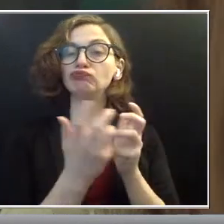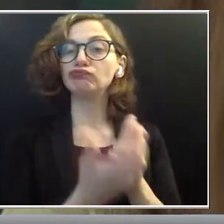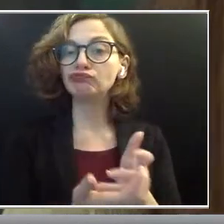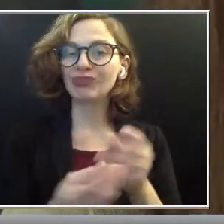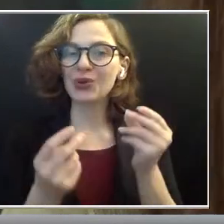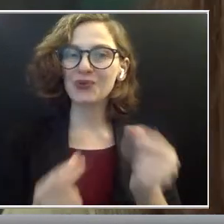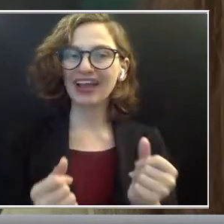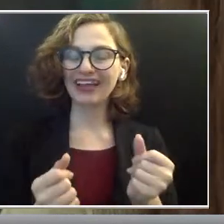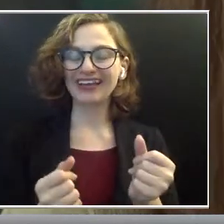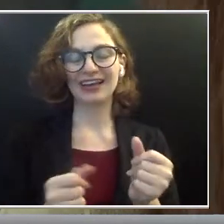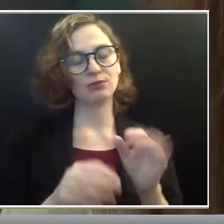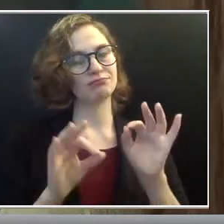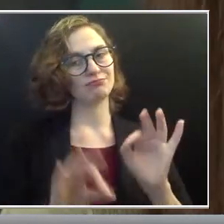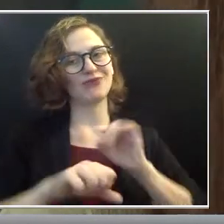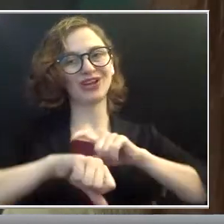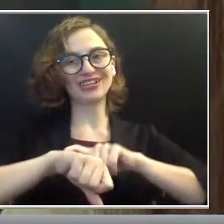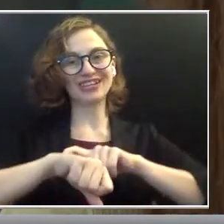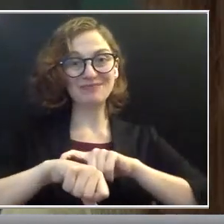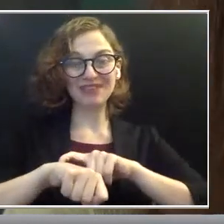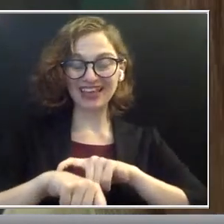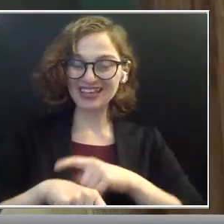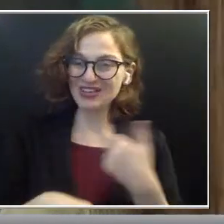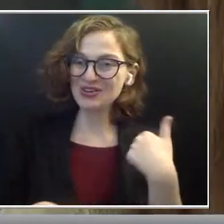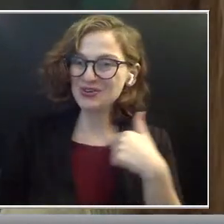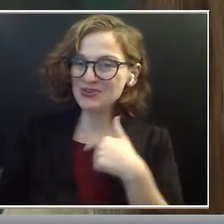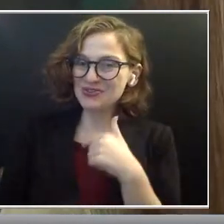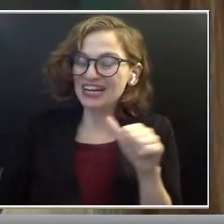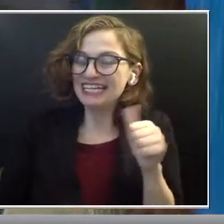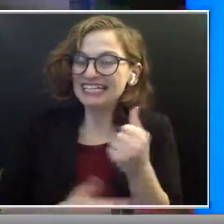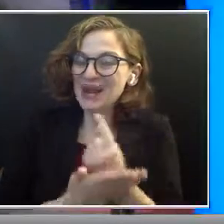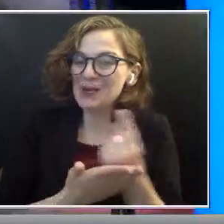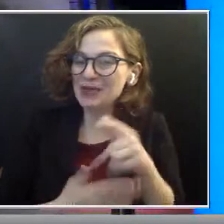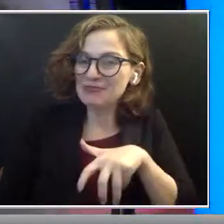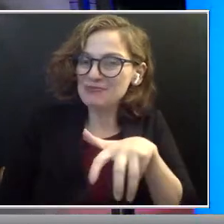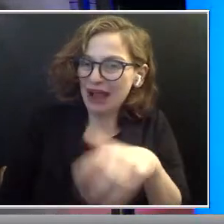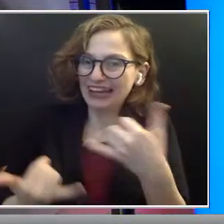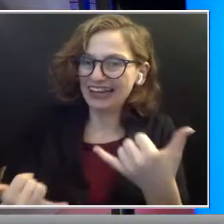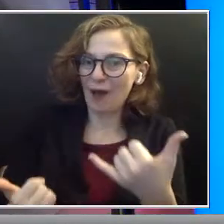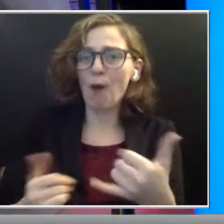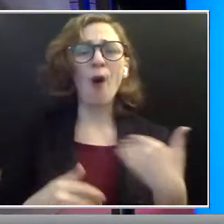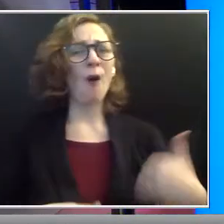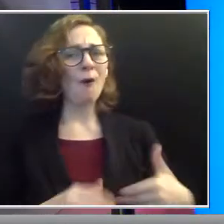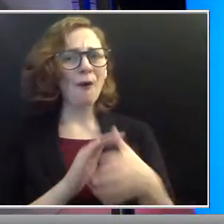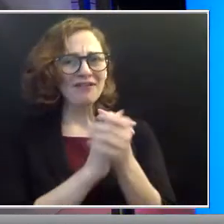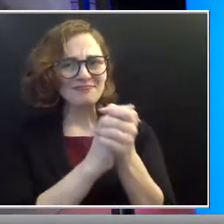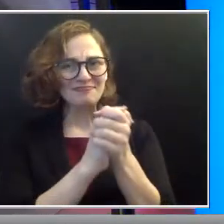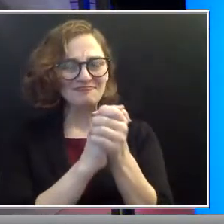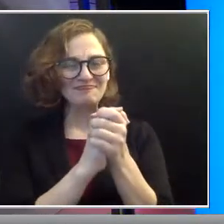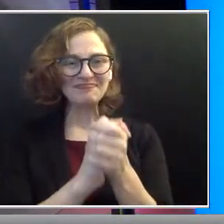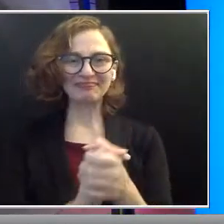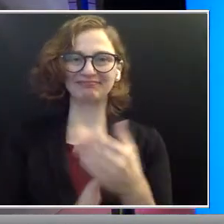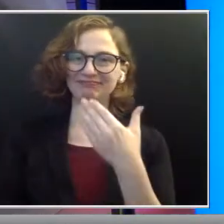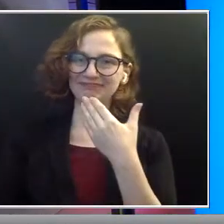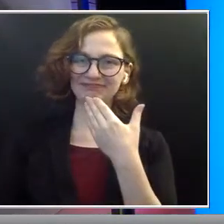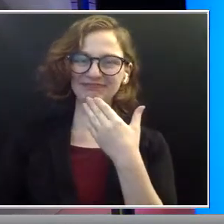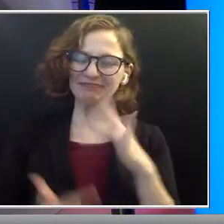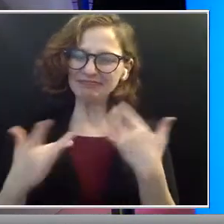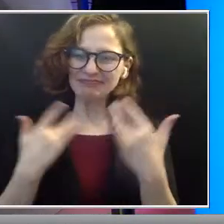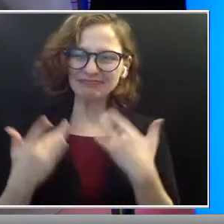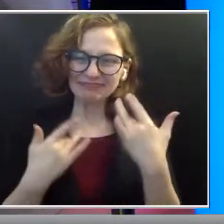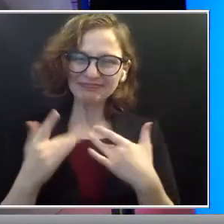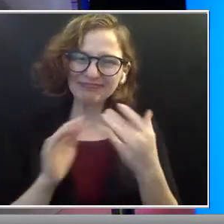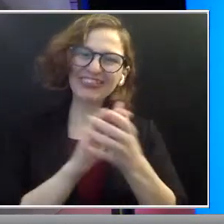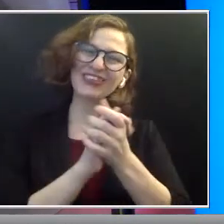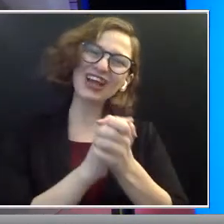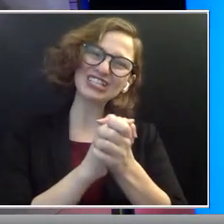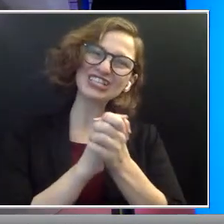Yeah, we're 10 weeks, so. Oh, congratulations. Yeah, thank you. That's so exciting. Congratulations, Erin.